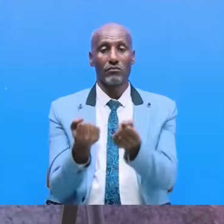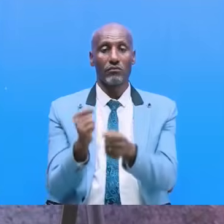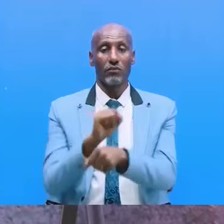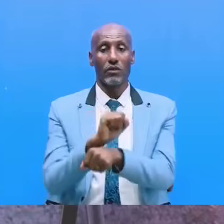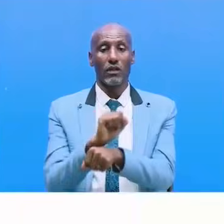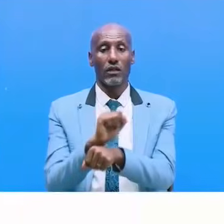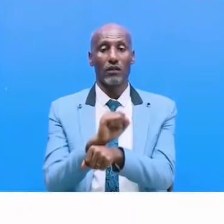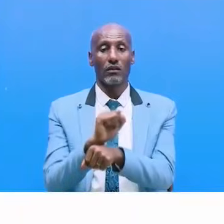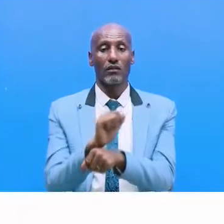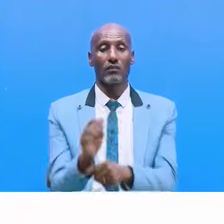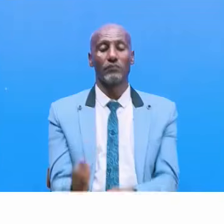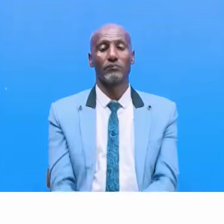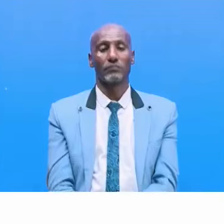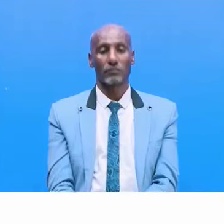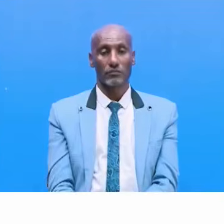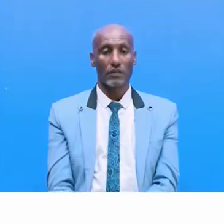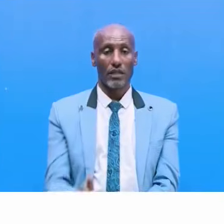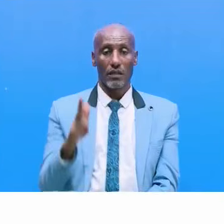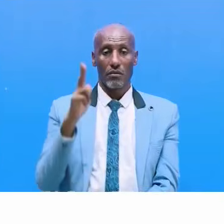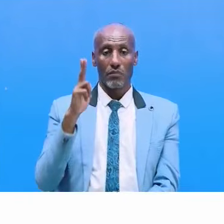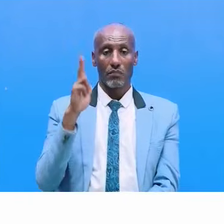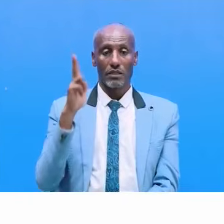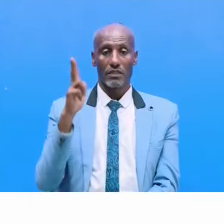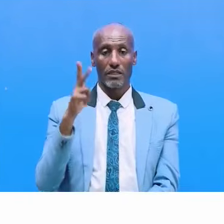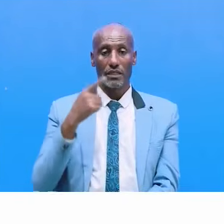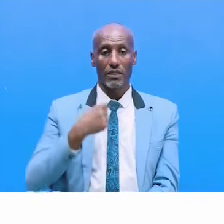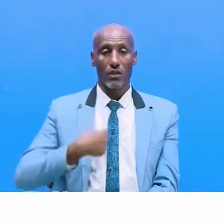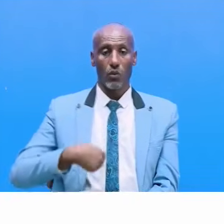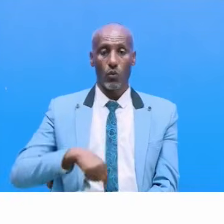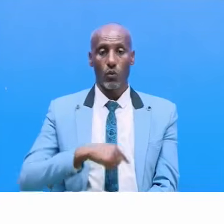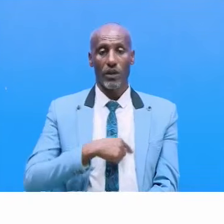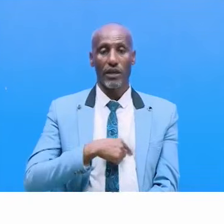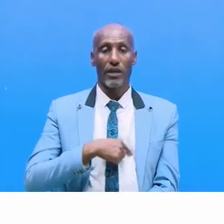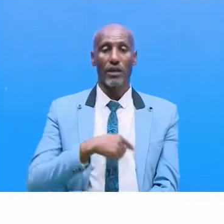Question number 3. We